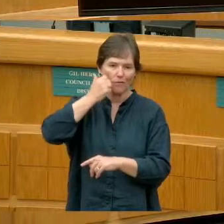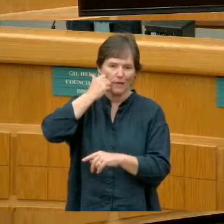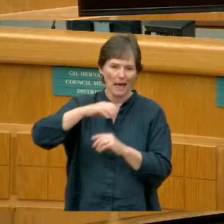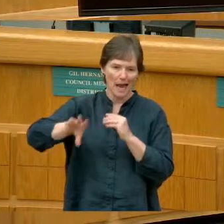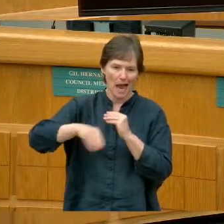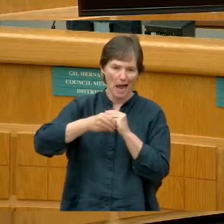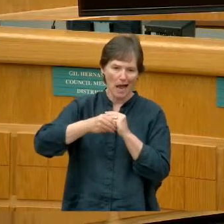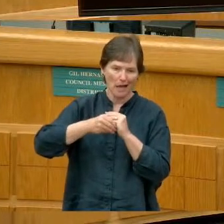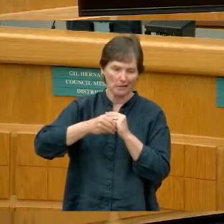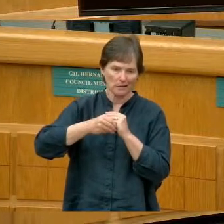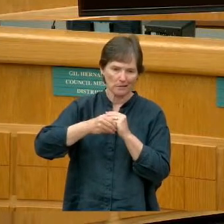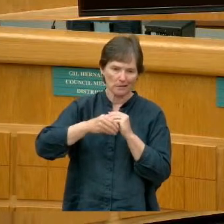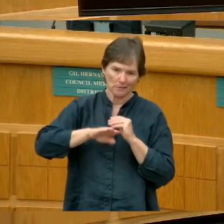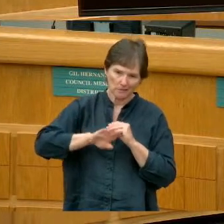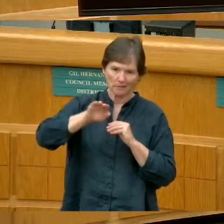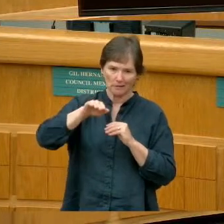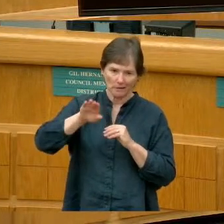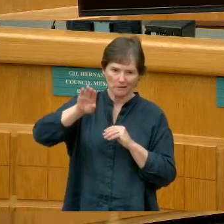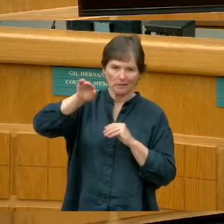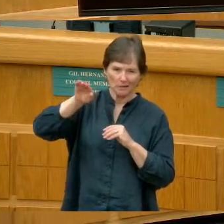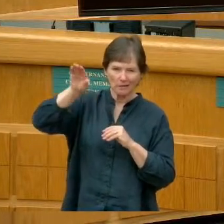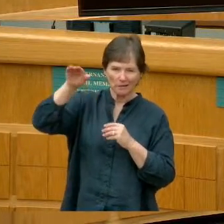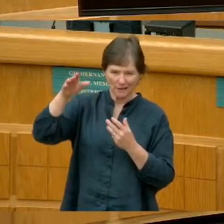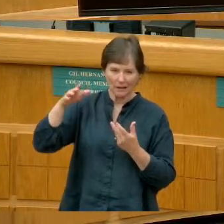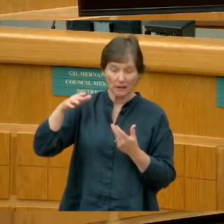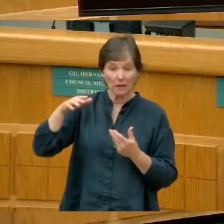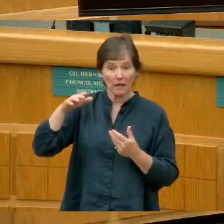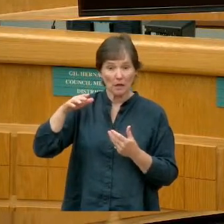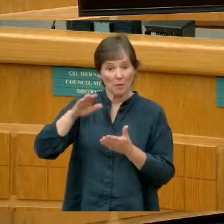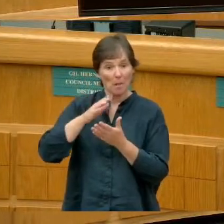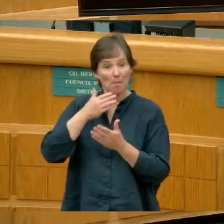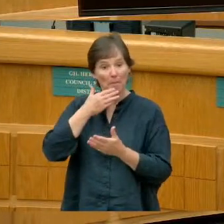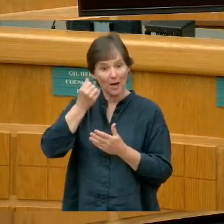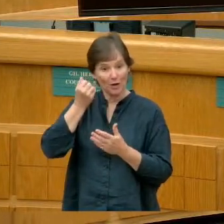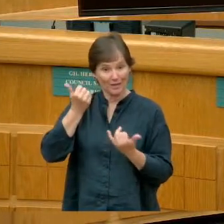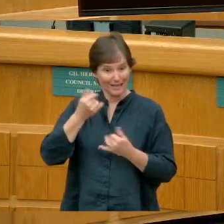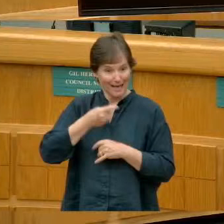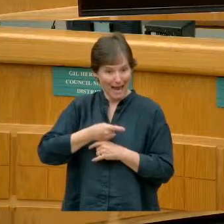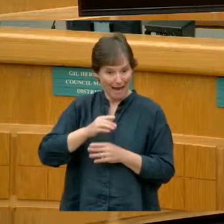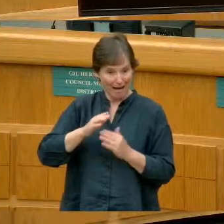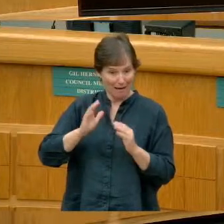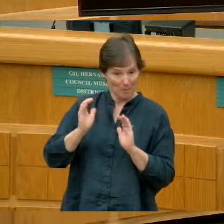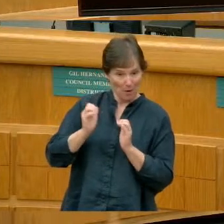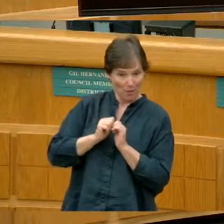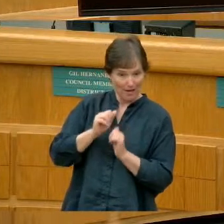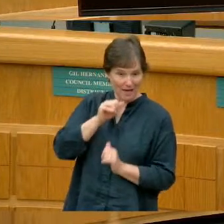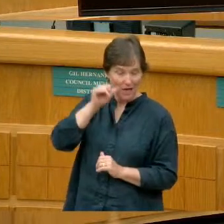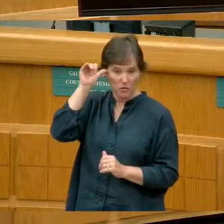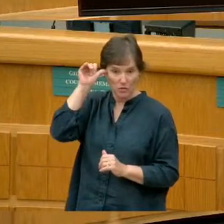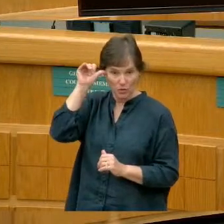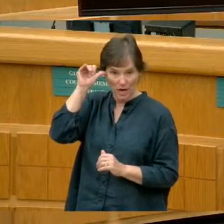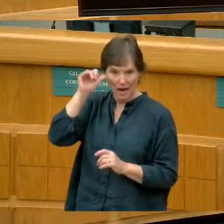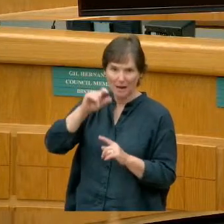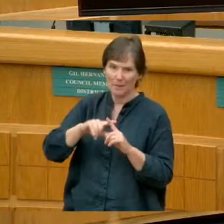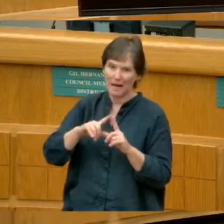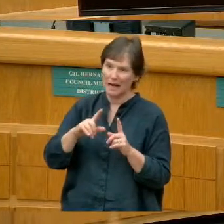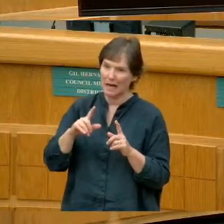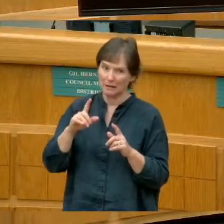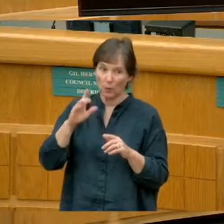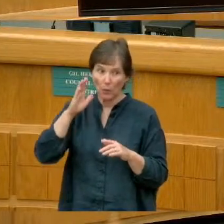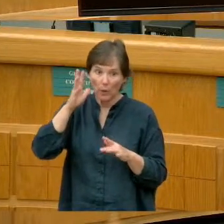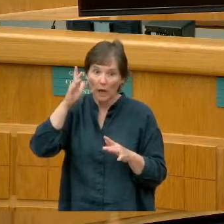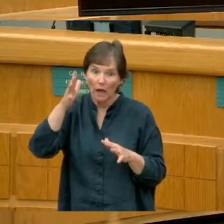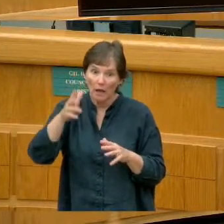7-day average. And we do like that drop that we're seeing today, but we're not being super optimistic in terms